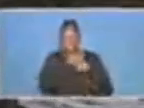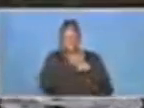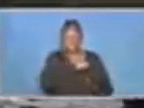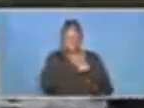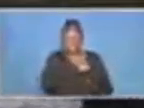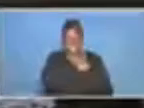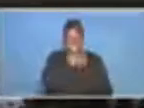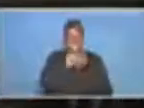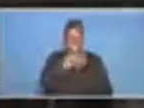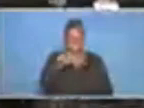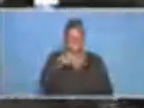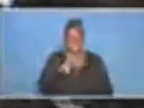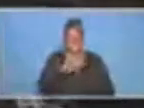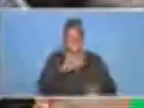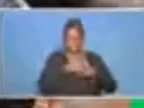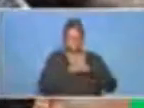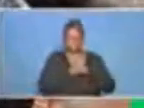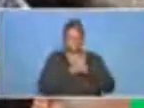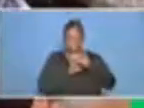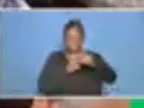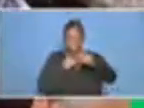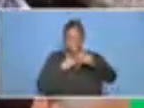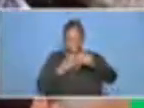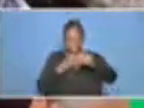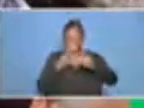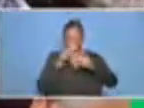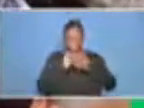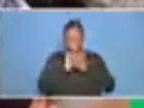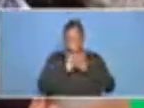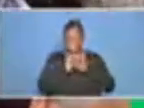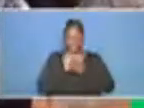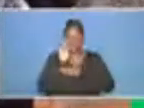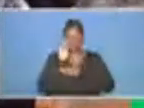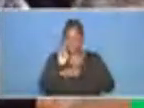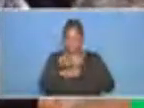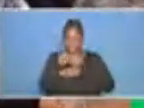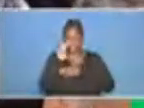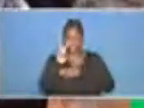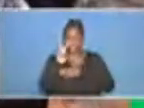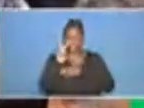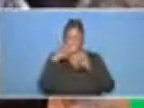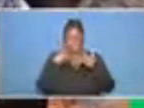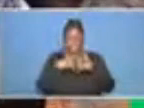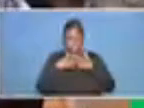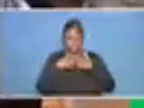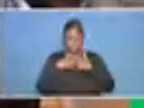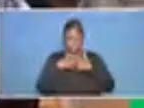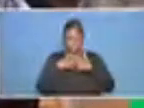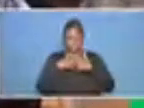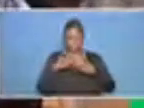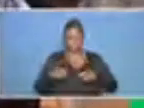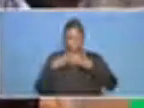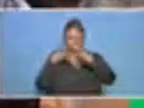Sears. It was partially restored when the 1.2 megawatt unit was made